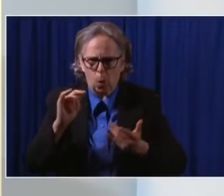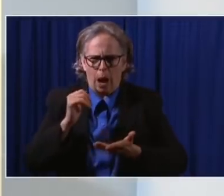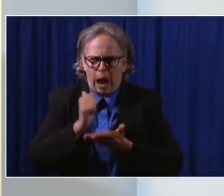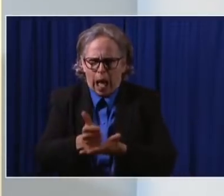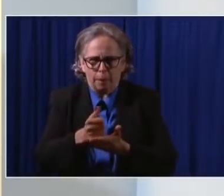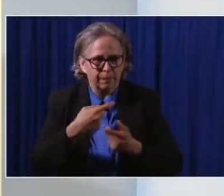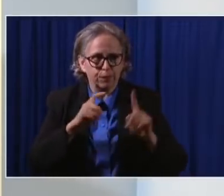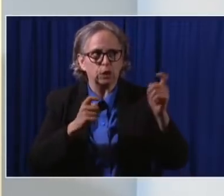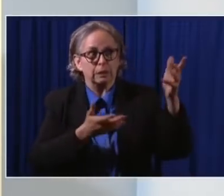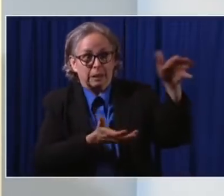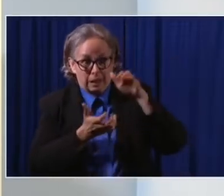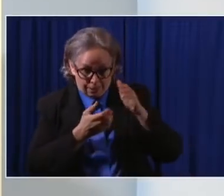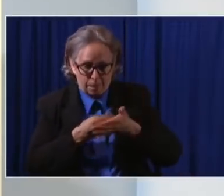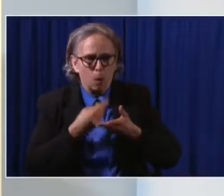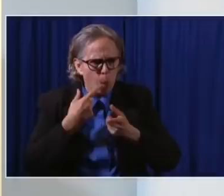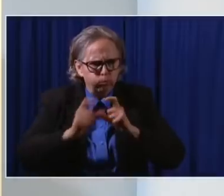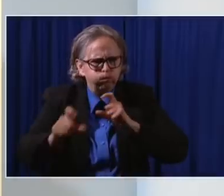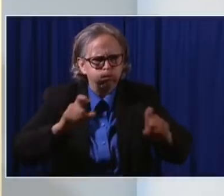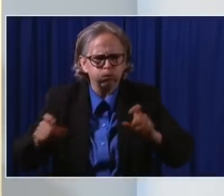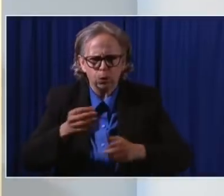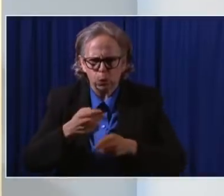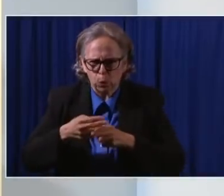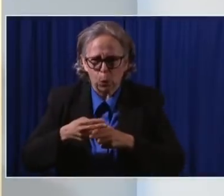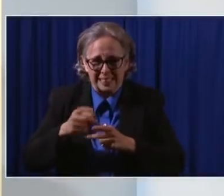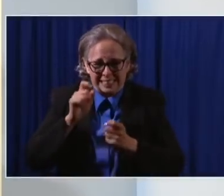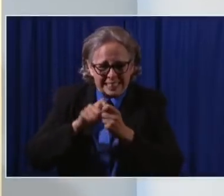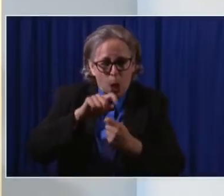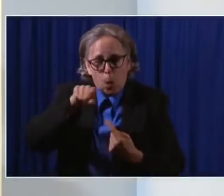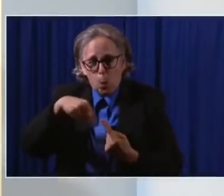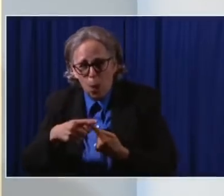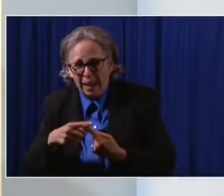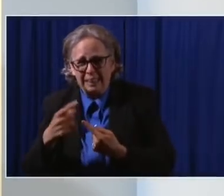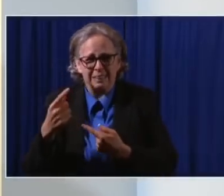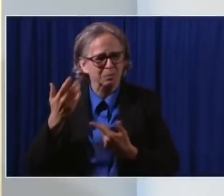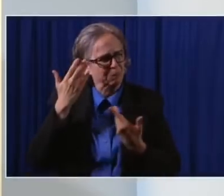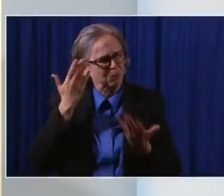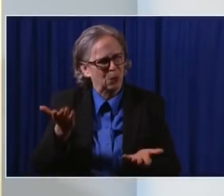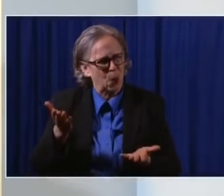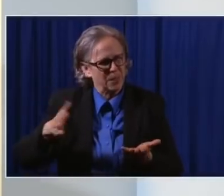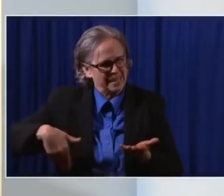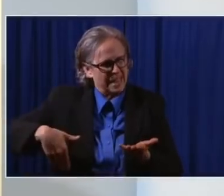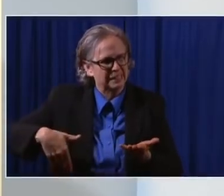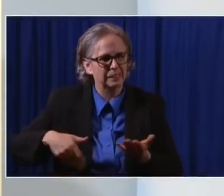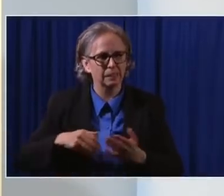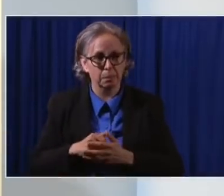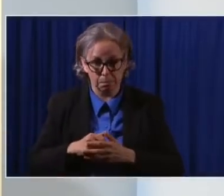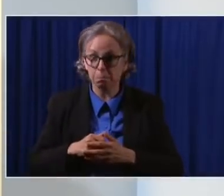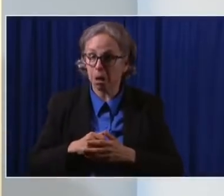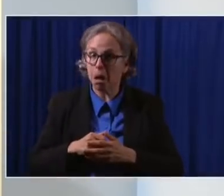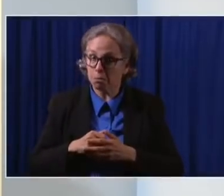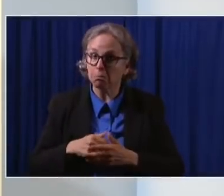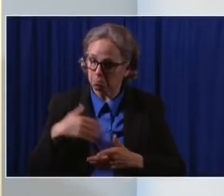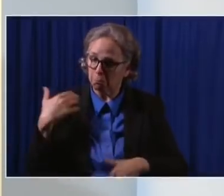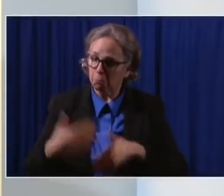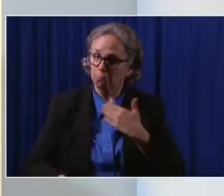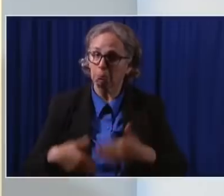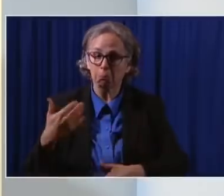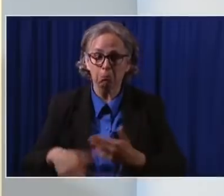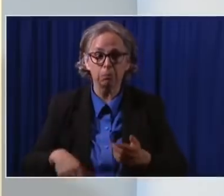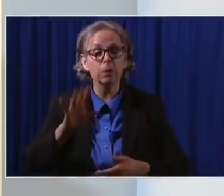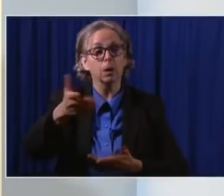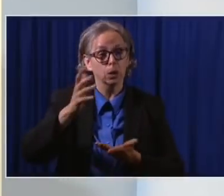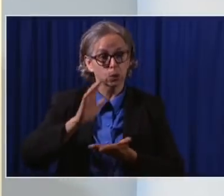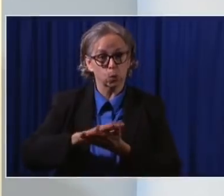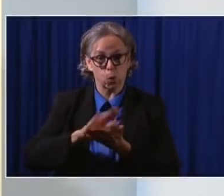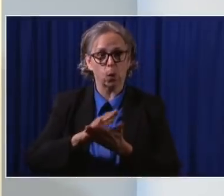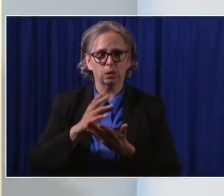details to that as it goes forward. But I know, to the point of your question, schools are nervous.